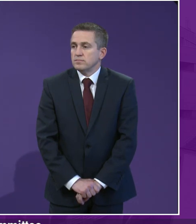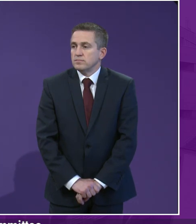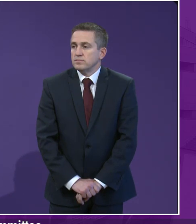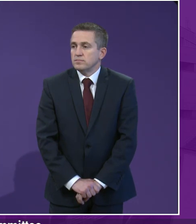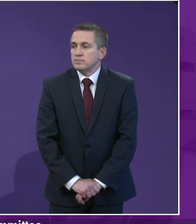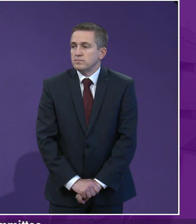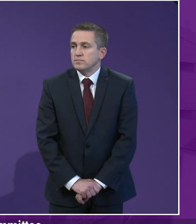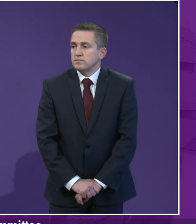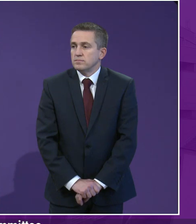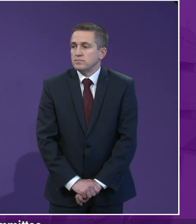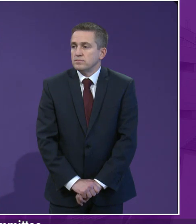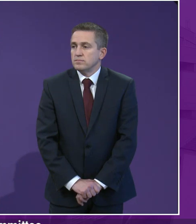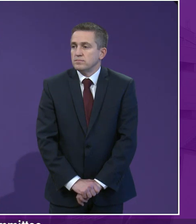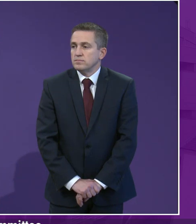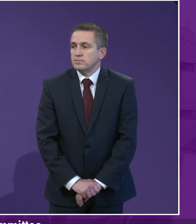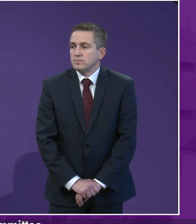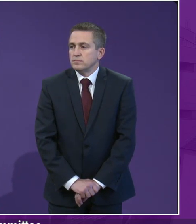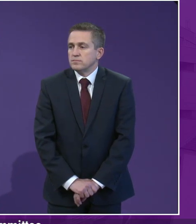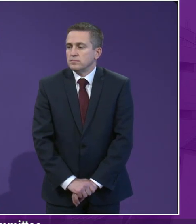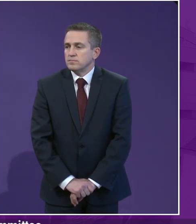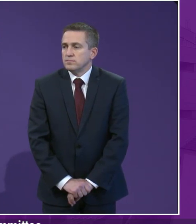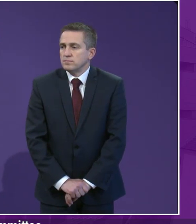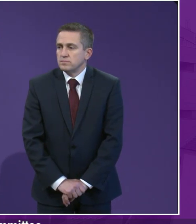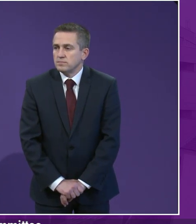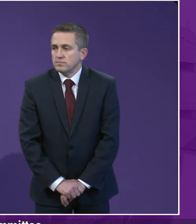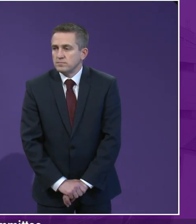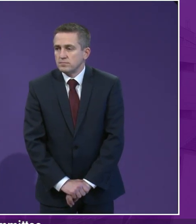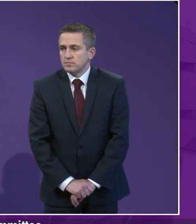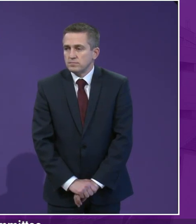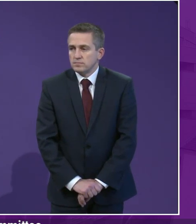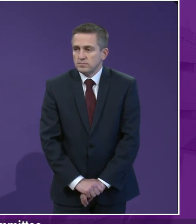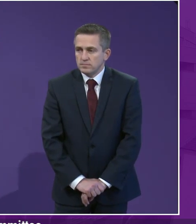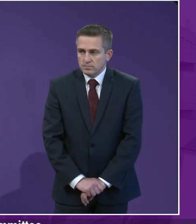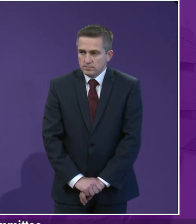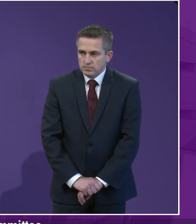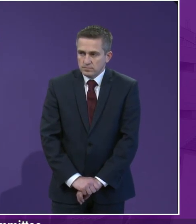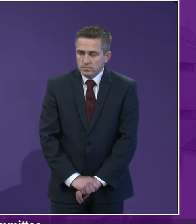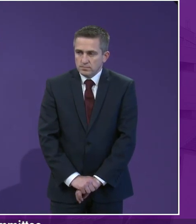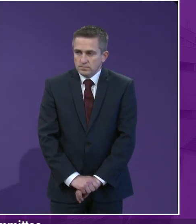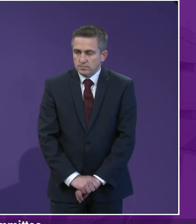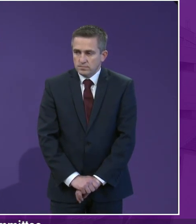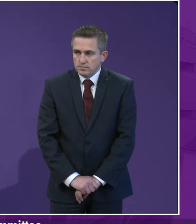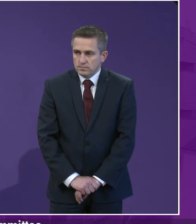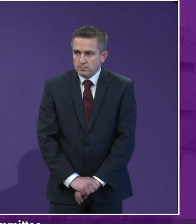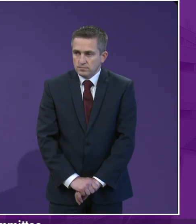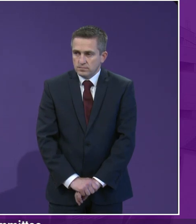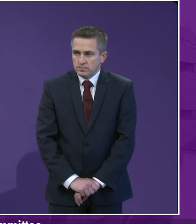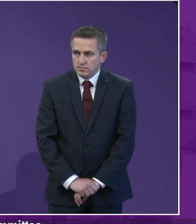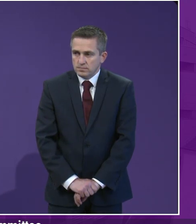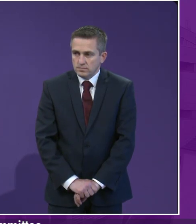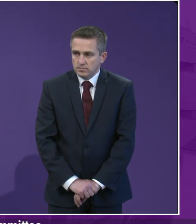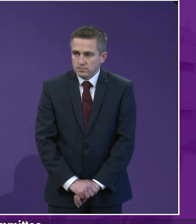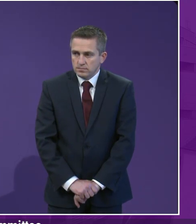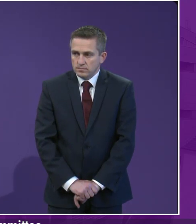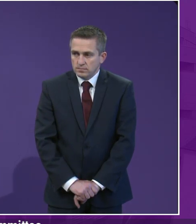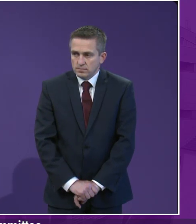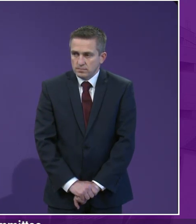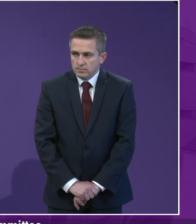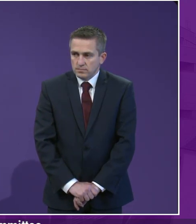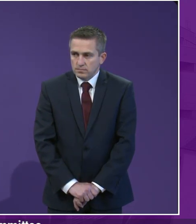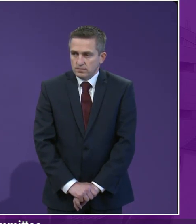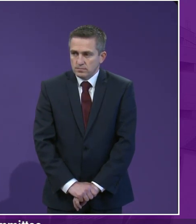I know some universities are very good and proactive about considering applications and thinking about what